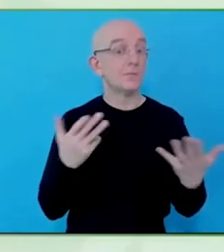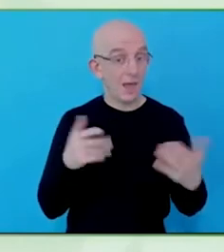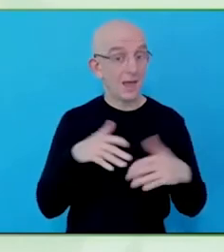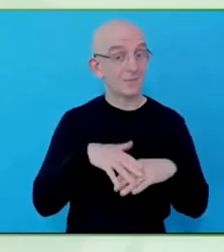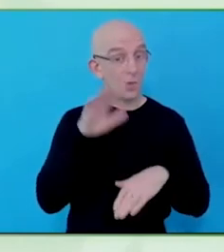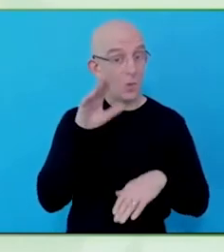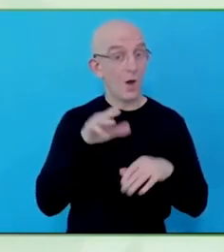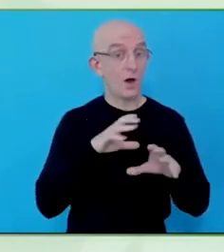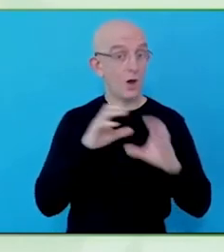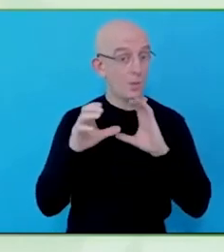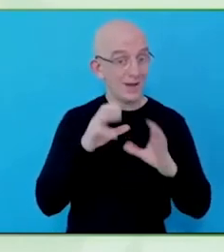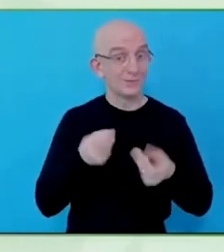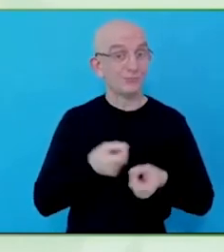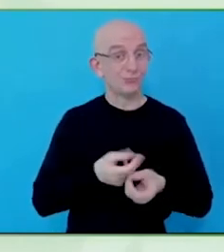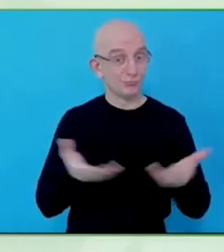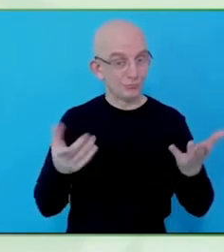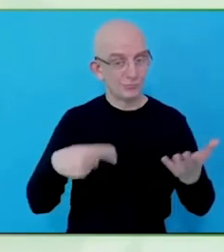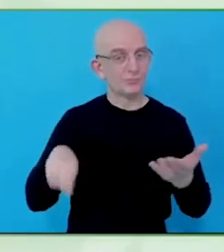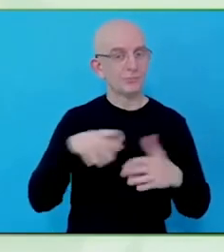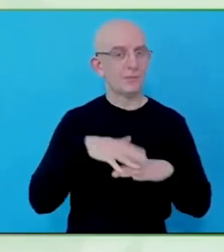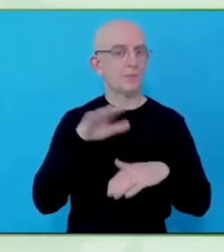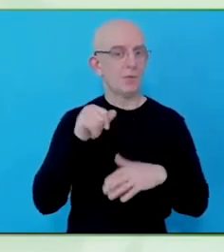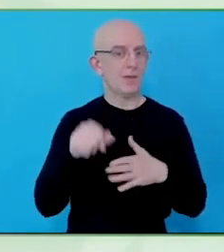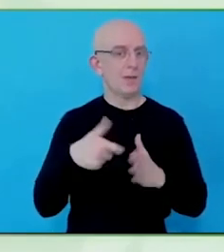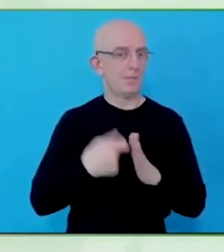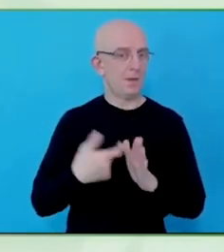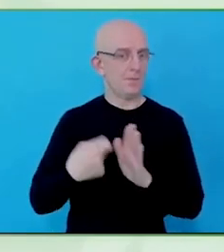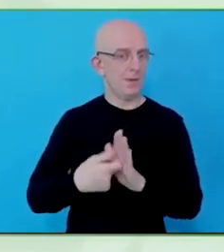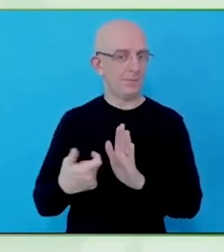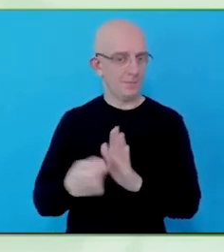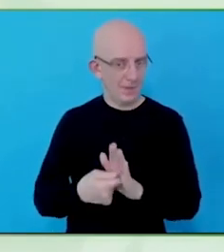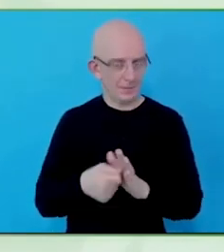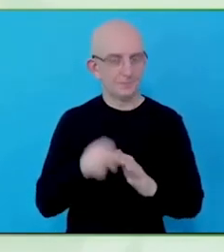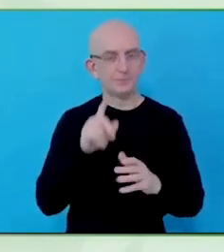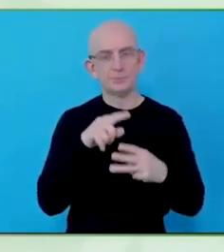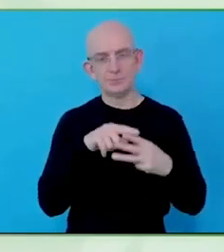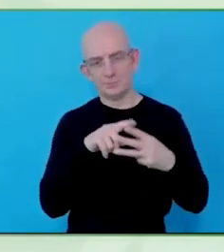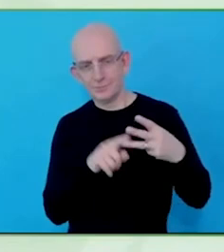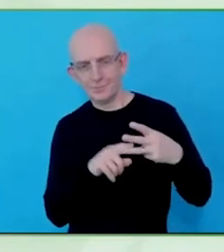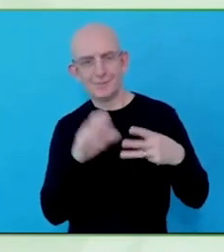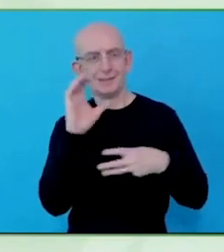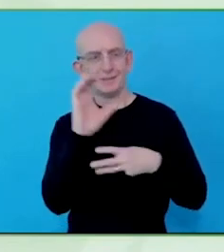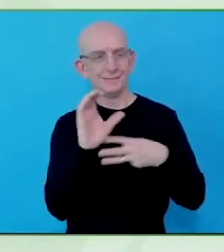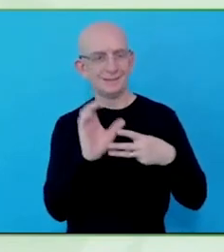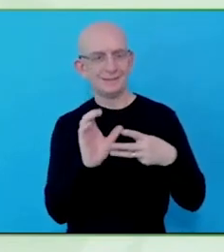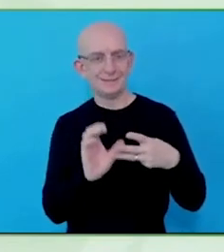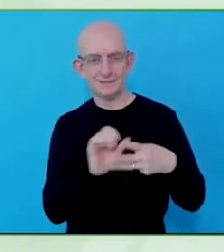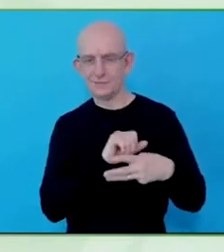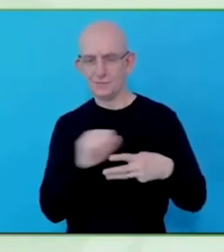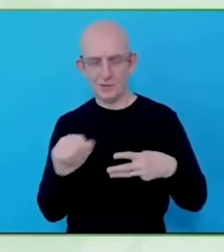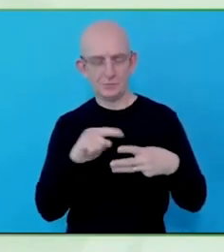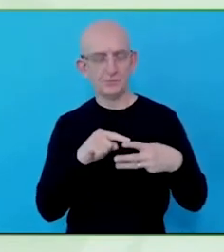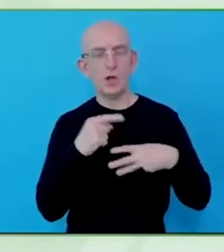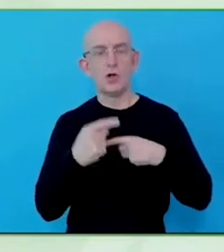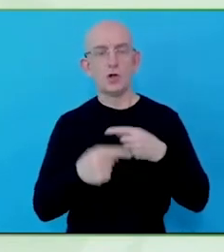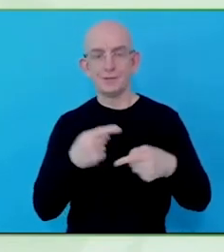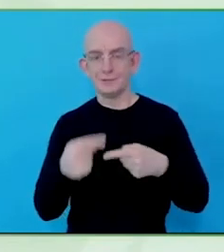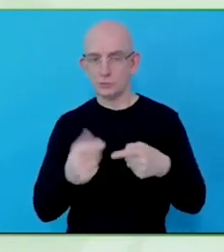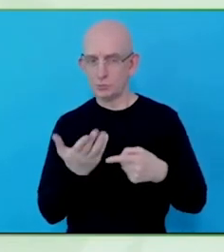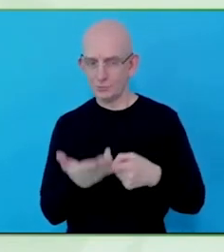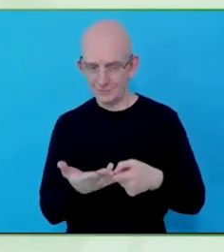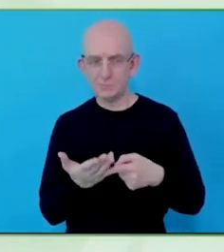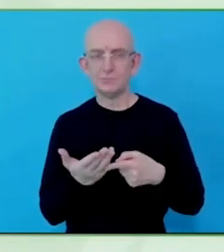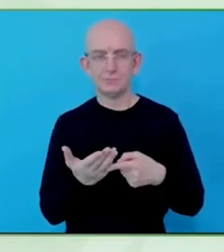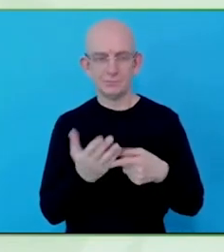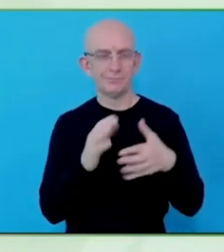just needs to get baked into corporate policy. It's just another checkpoint, and in the end, we don't think it'll be the monster